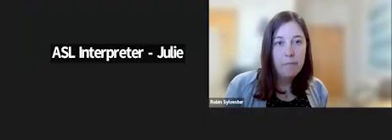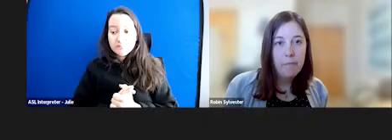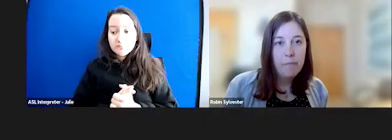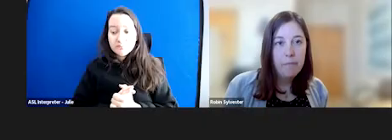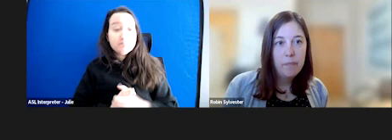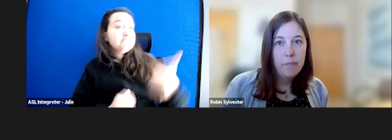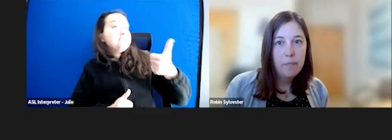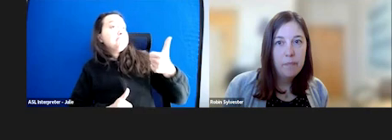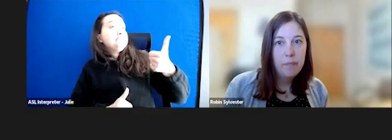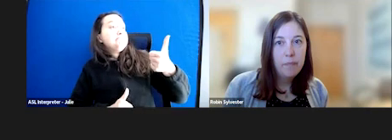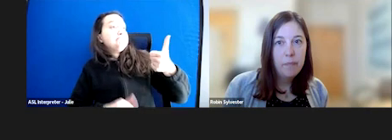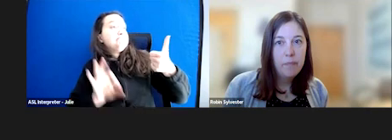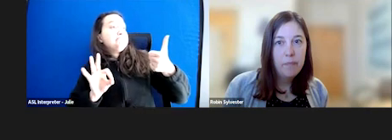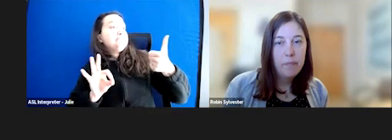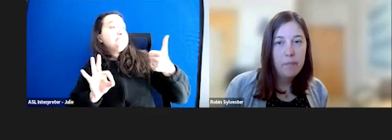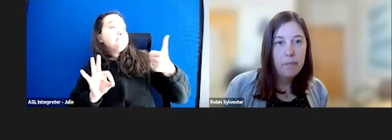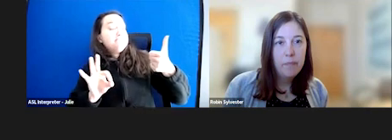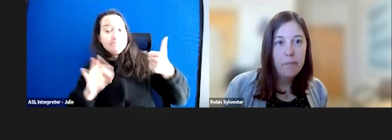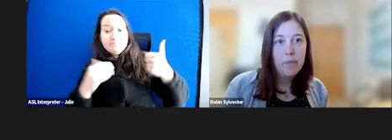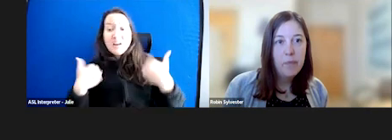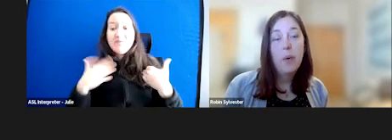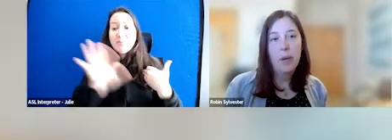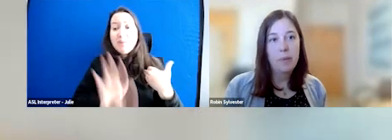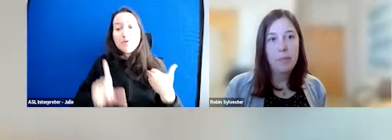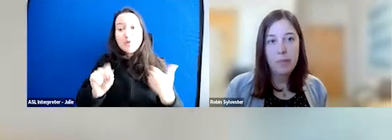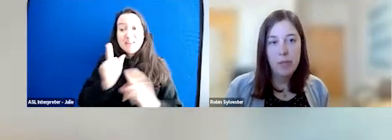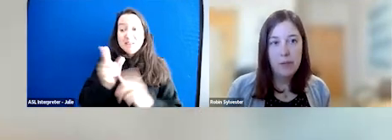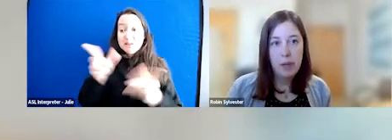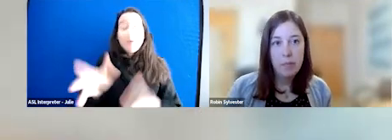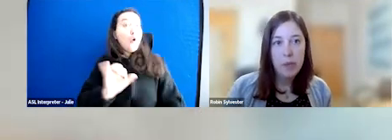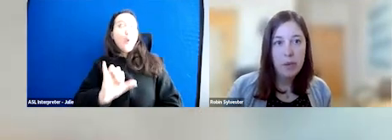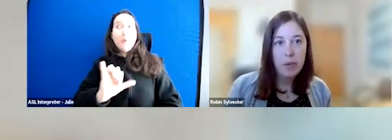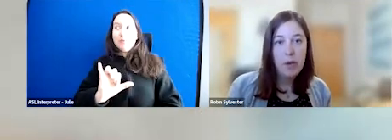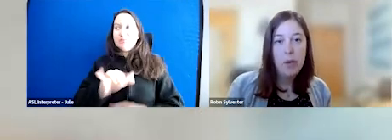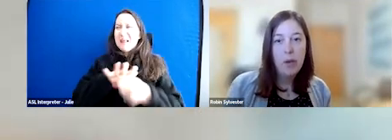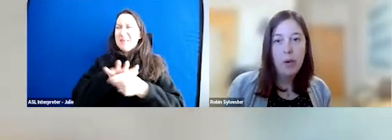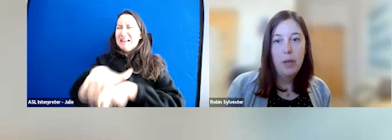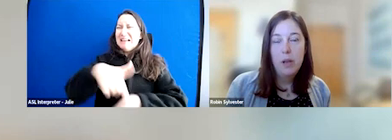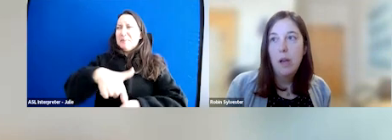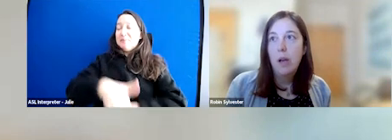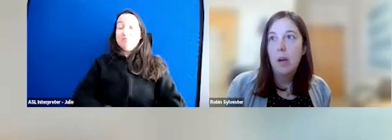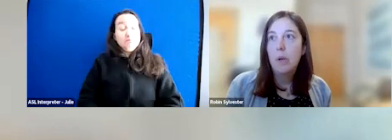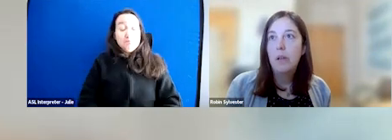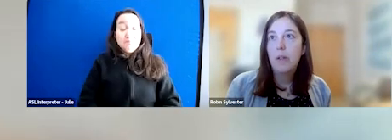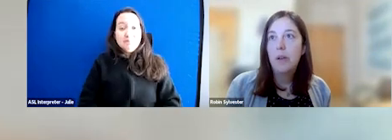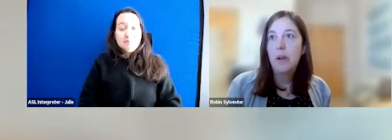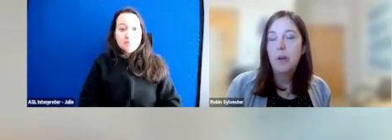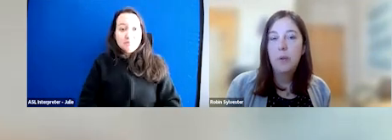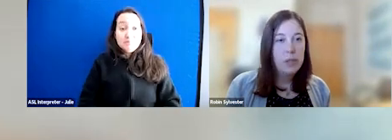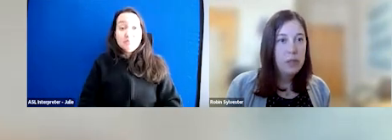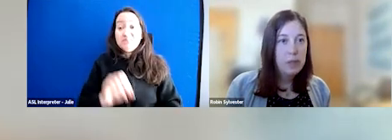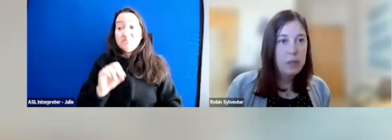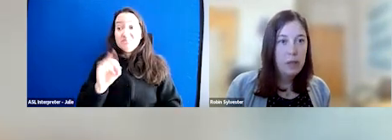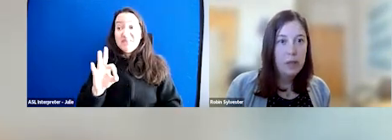You're doing great on time, Robin. You have about 20 minutes left. Oh, okay, lots of time. Yes. If there are